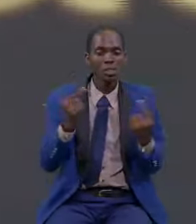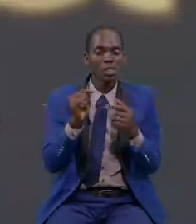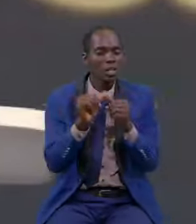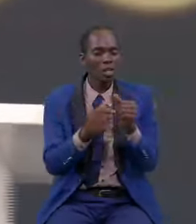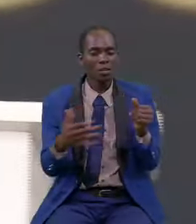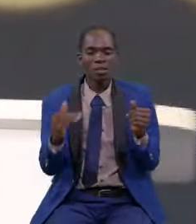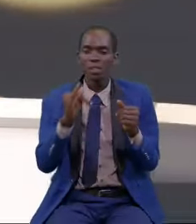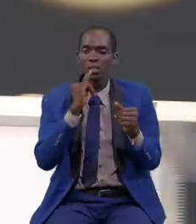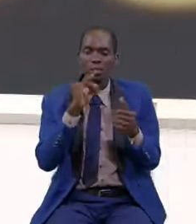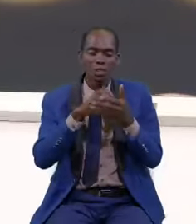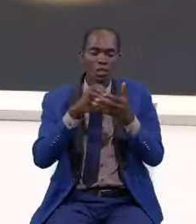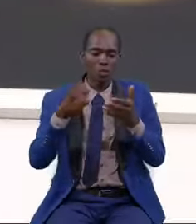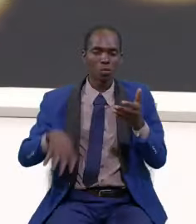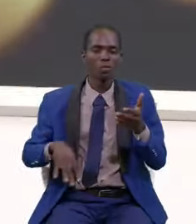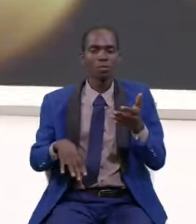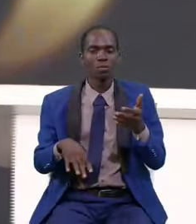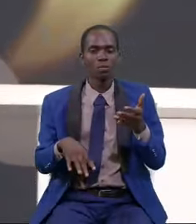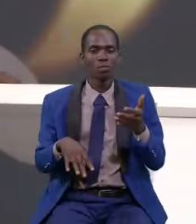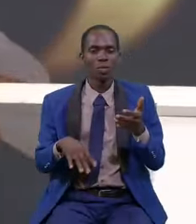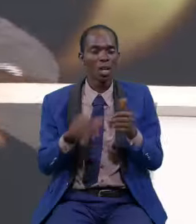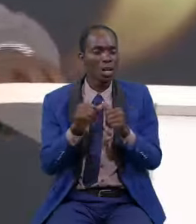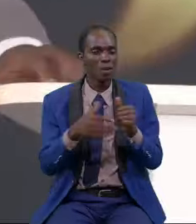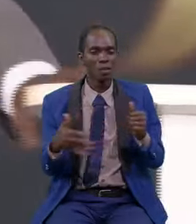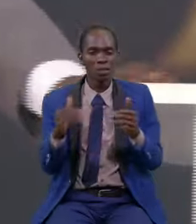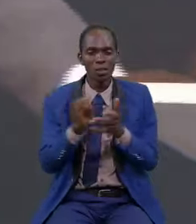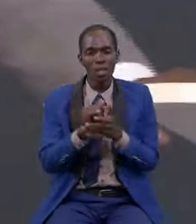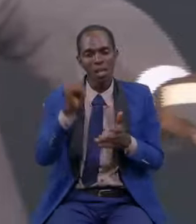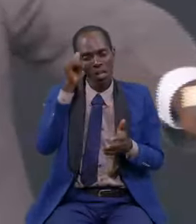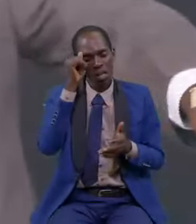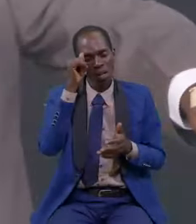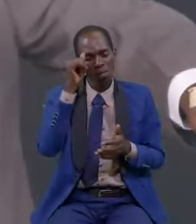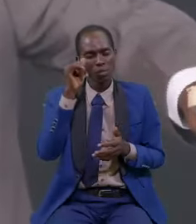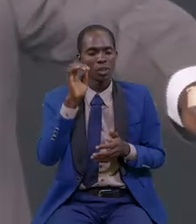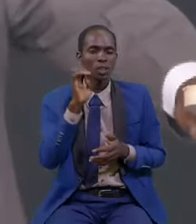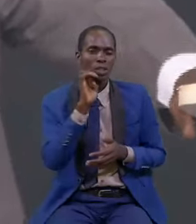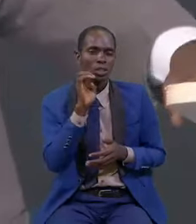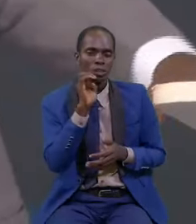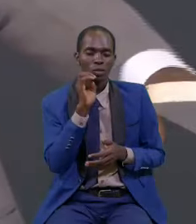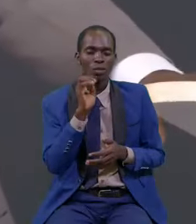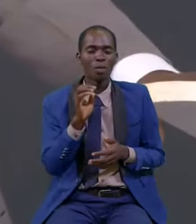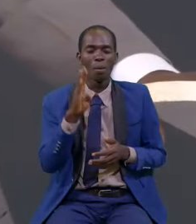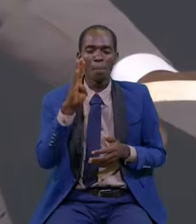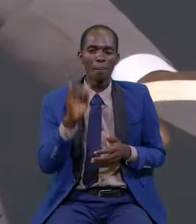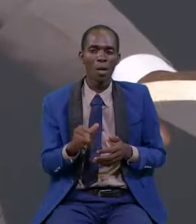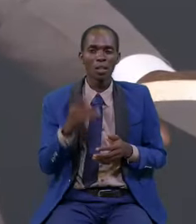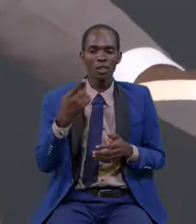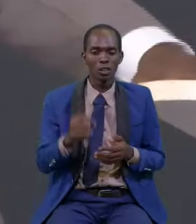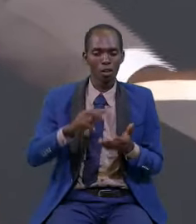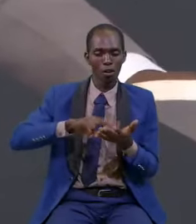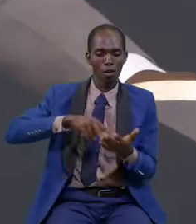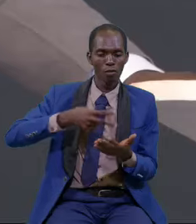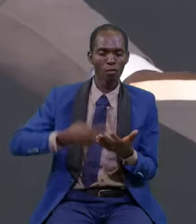Everything that Adam and Eve by the fall had brought upon